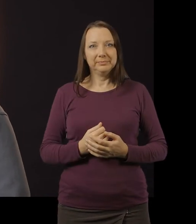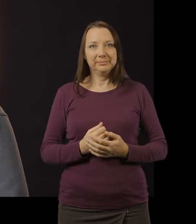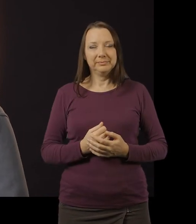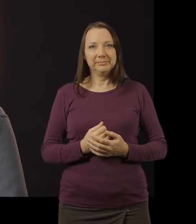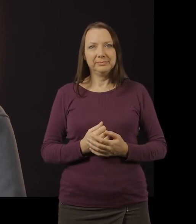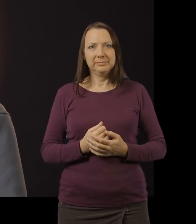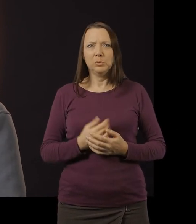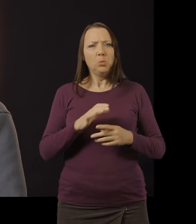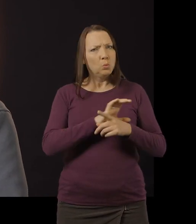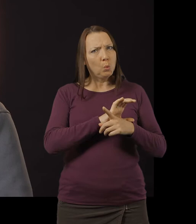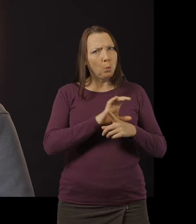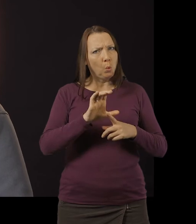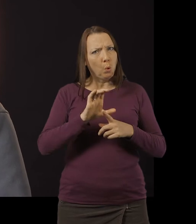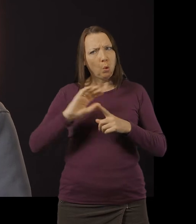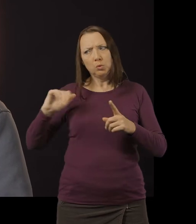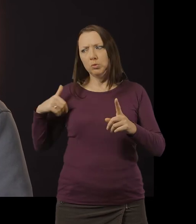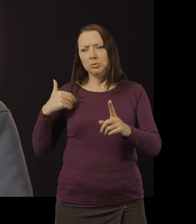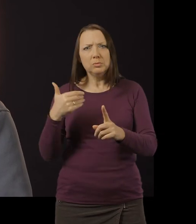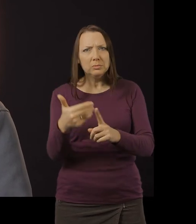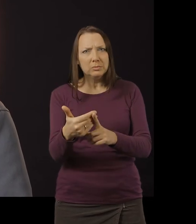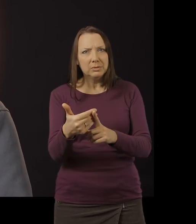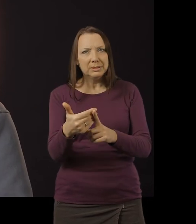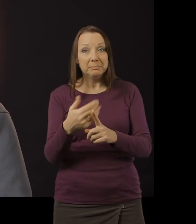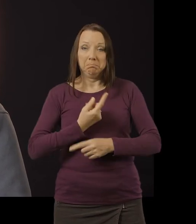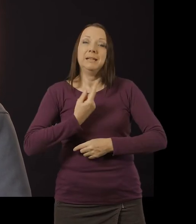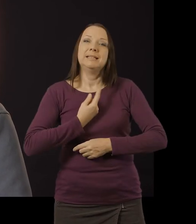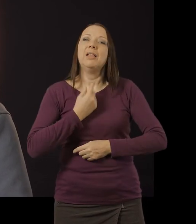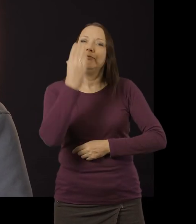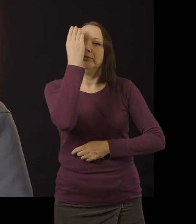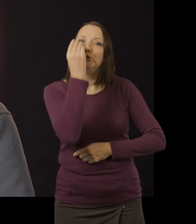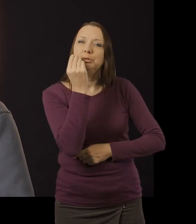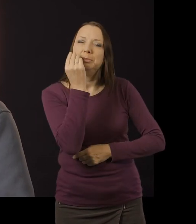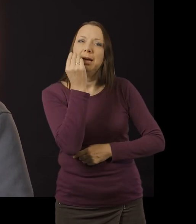and in order to cope through the course, I have a visual impairment, so